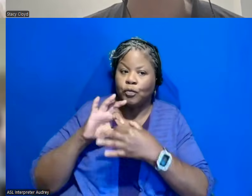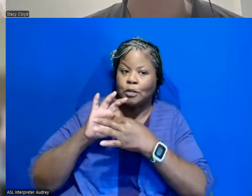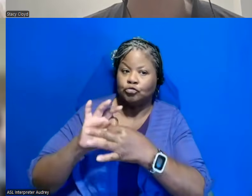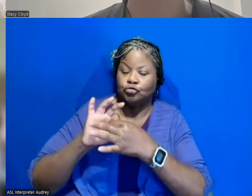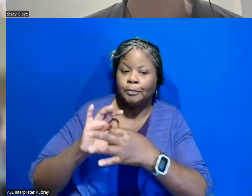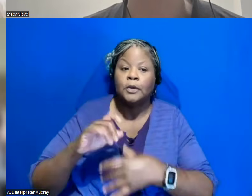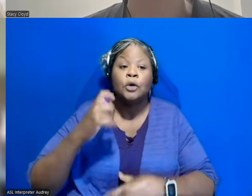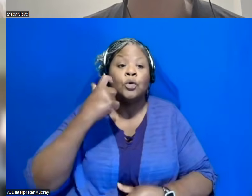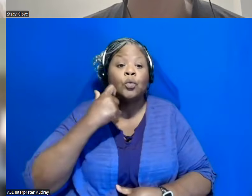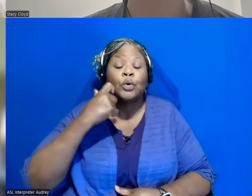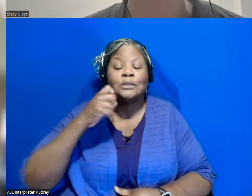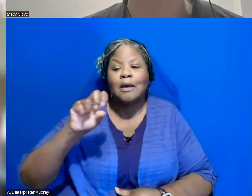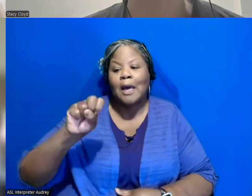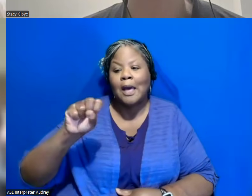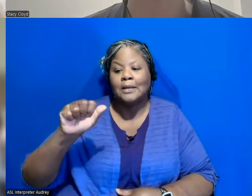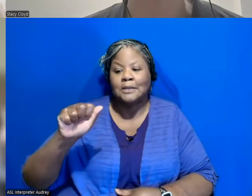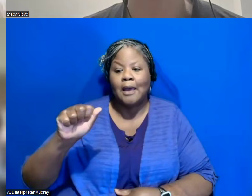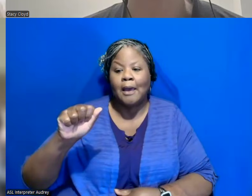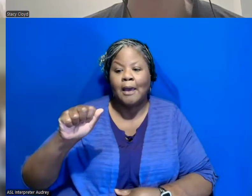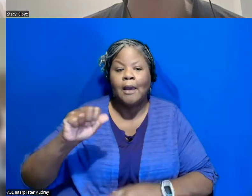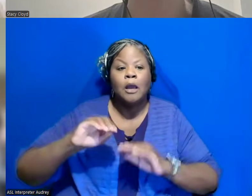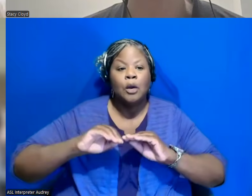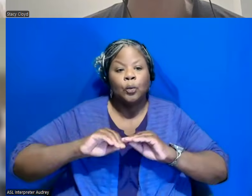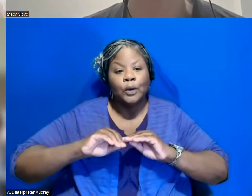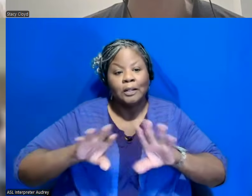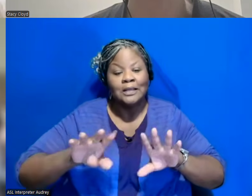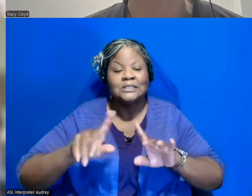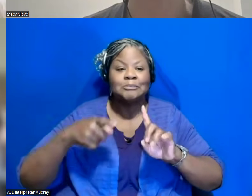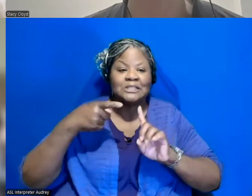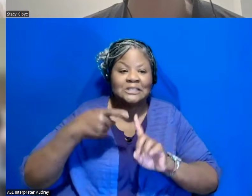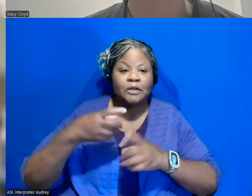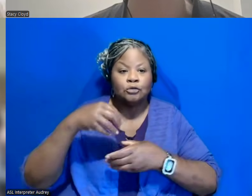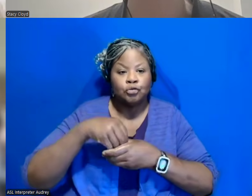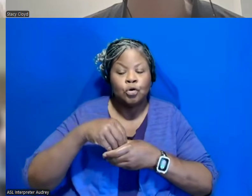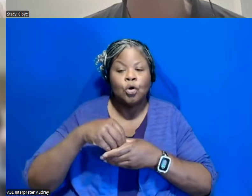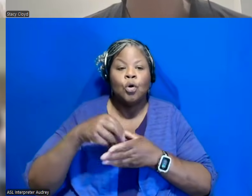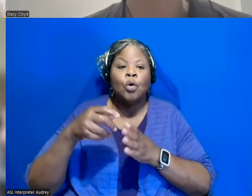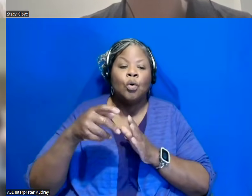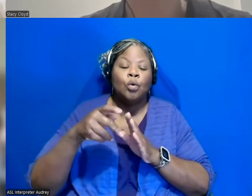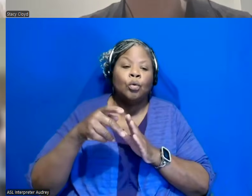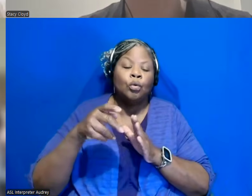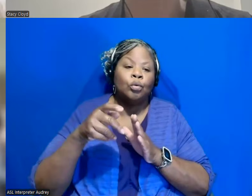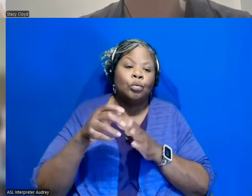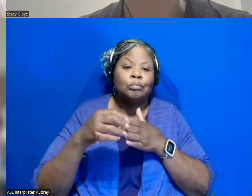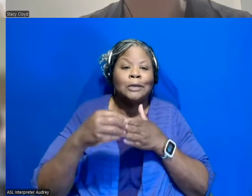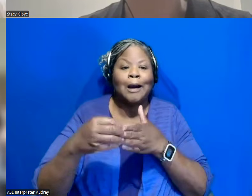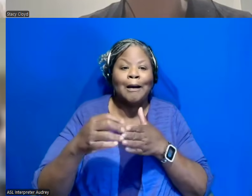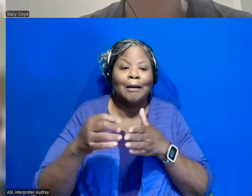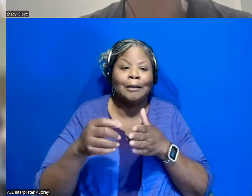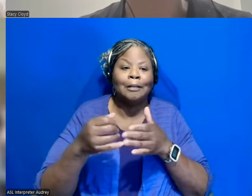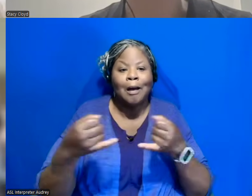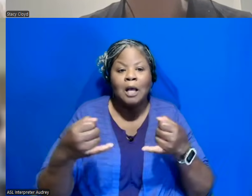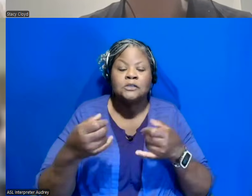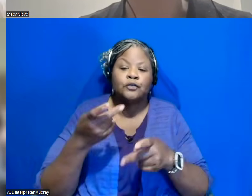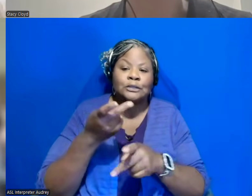Recently, SSA has released some specific internal agency guideline for handling different sorts